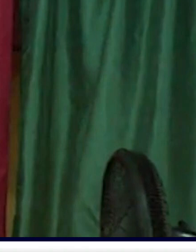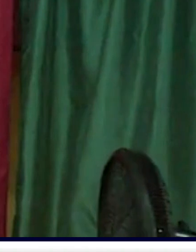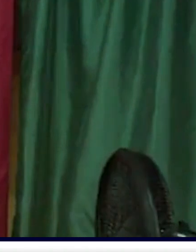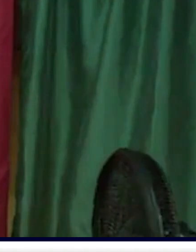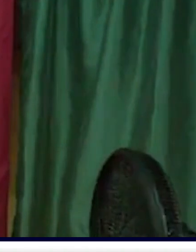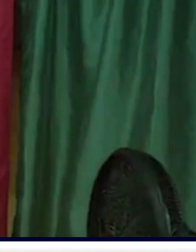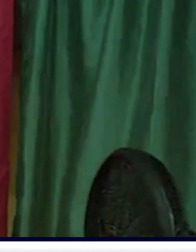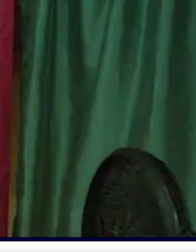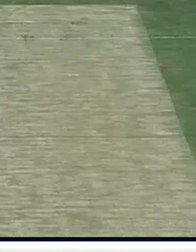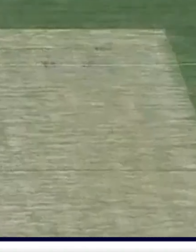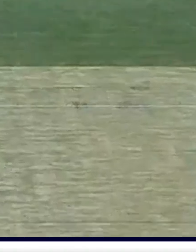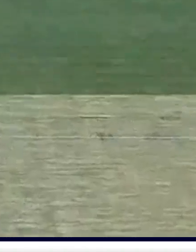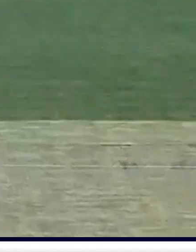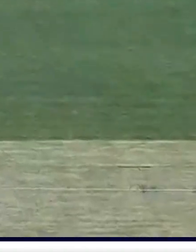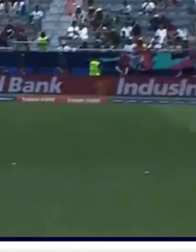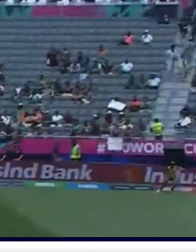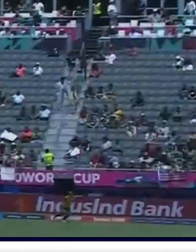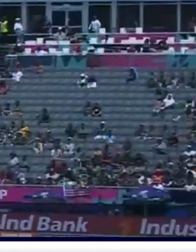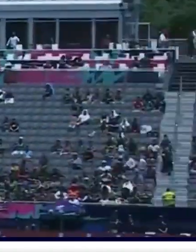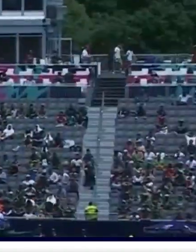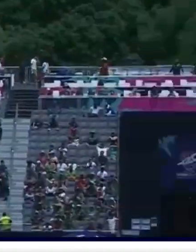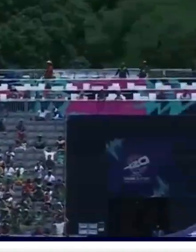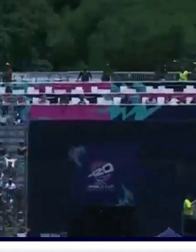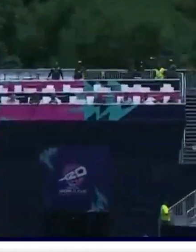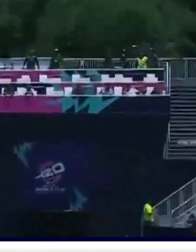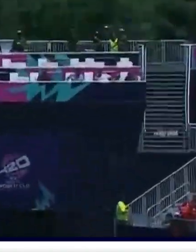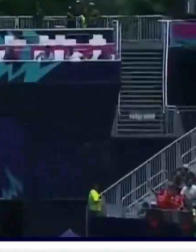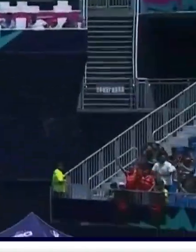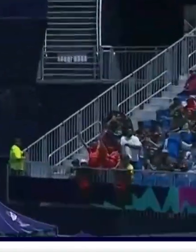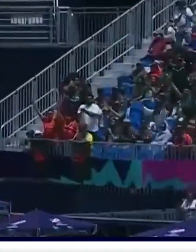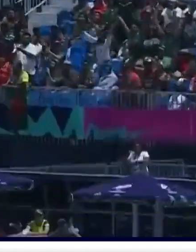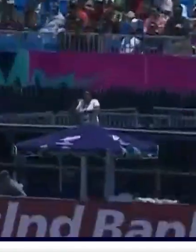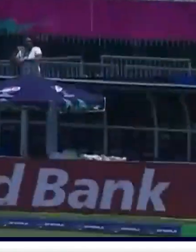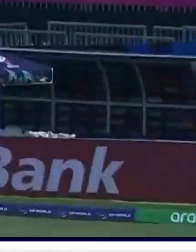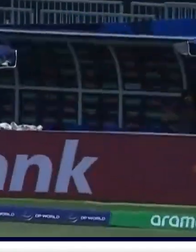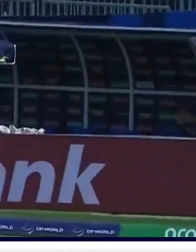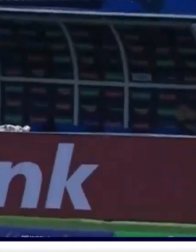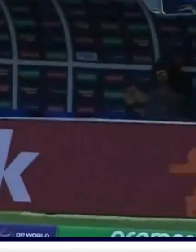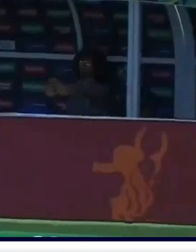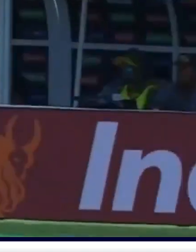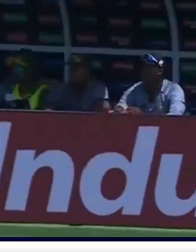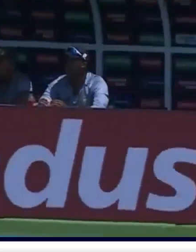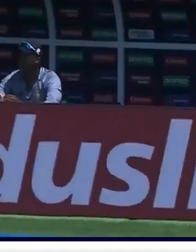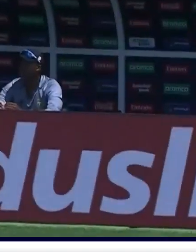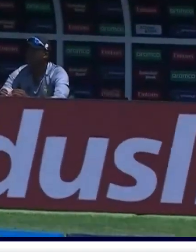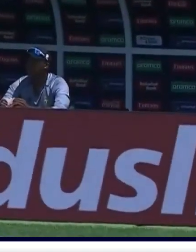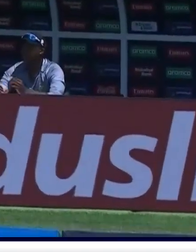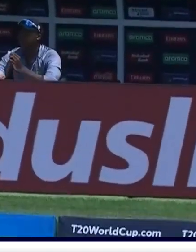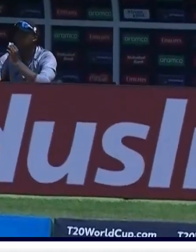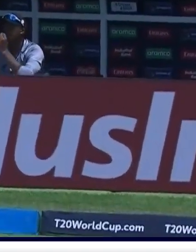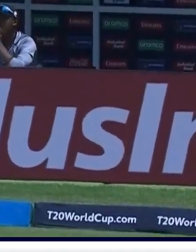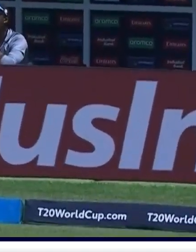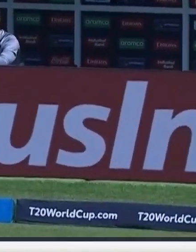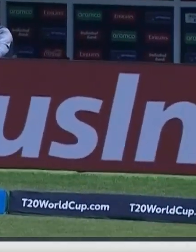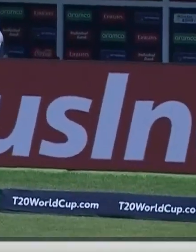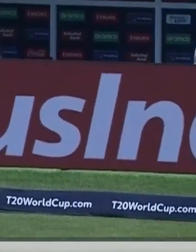Cup. And in sports, South Africa dodged another bullet on a tricky New York pitch at the World Cup.